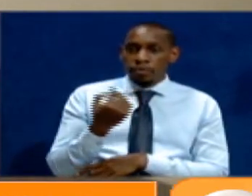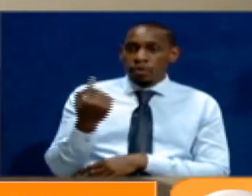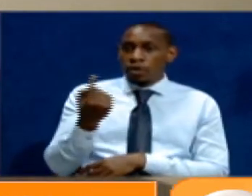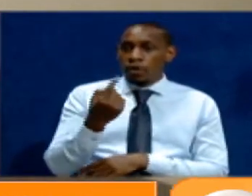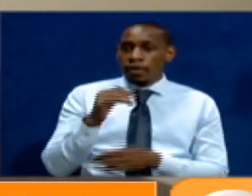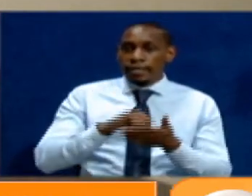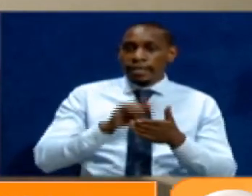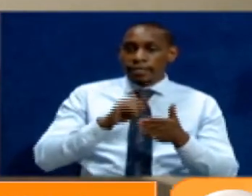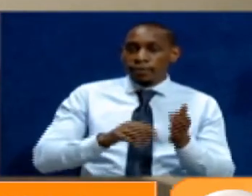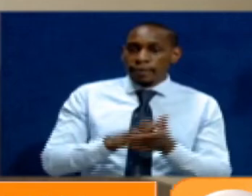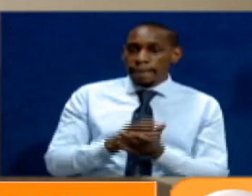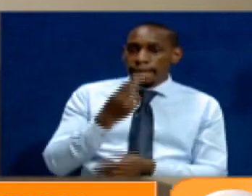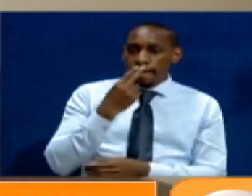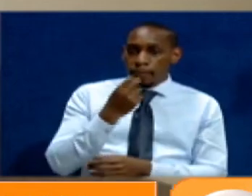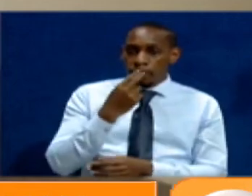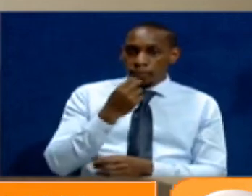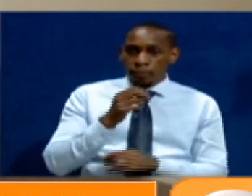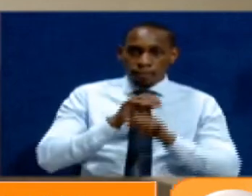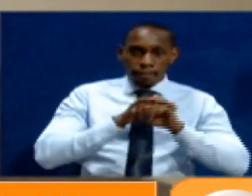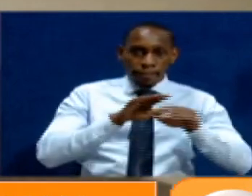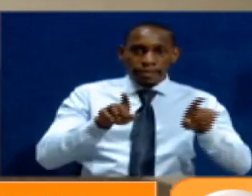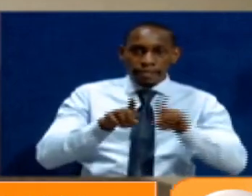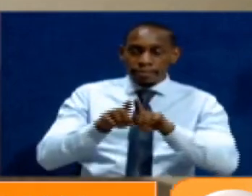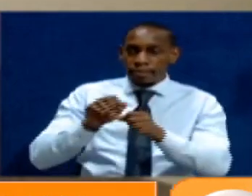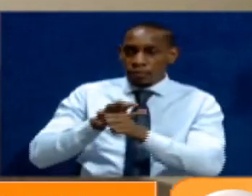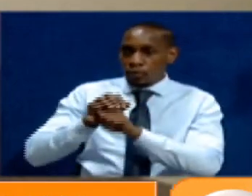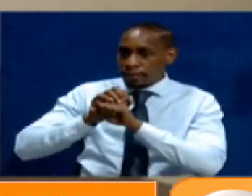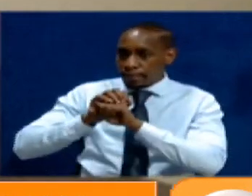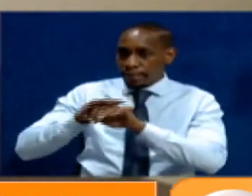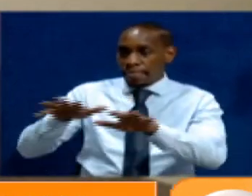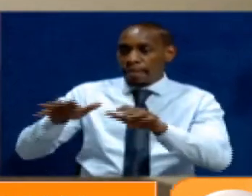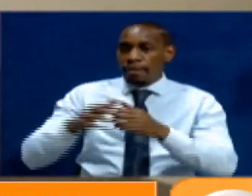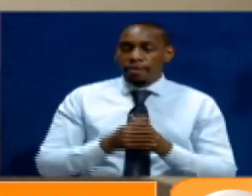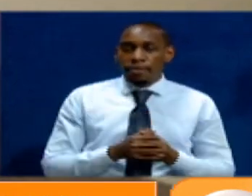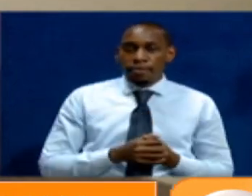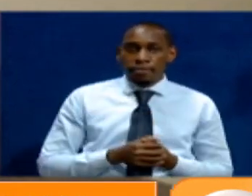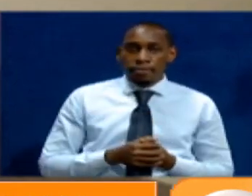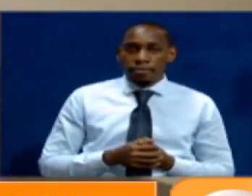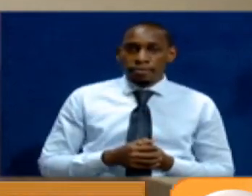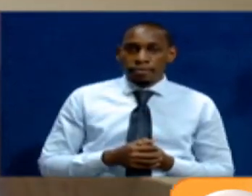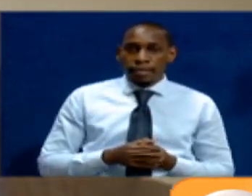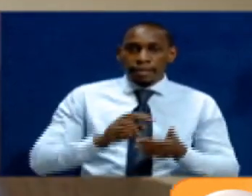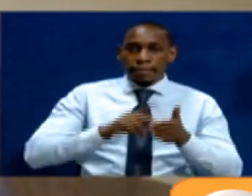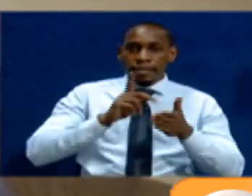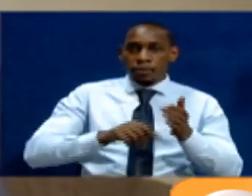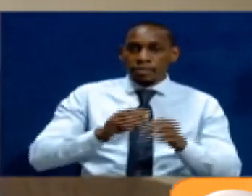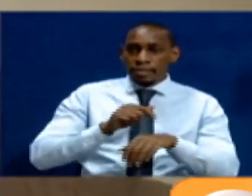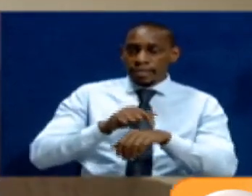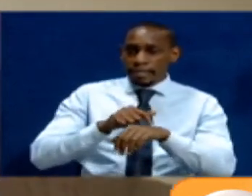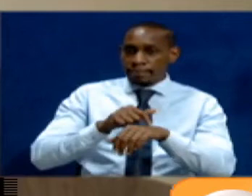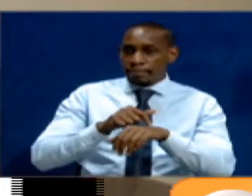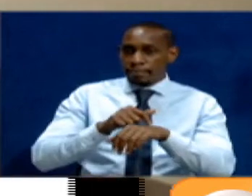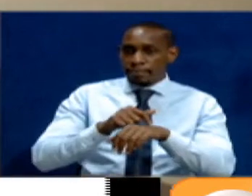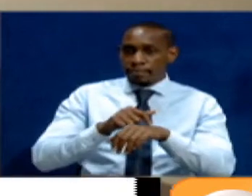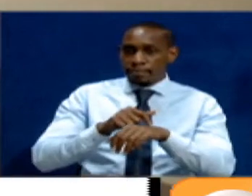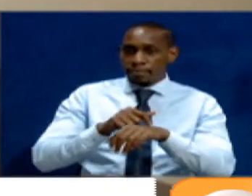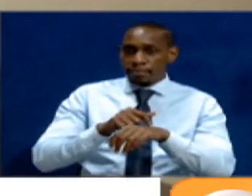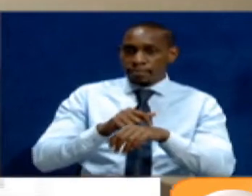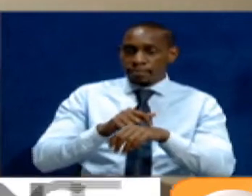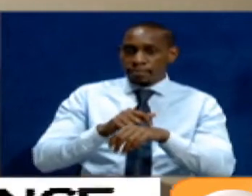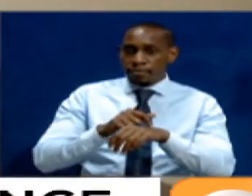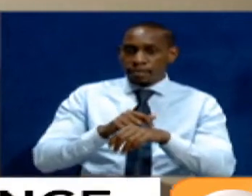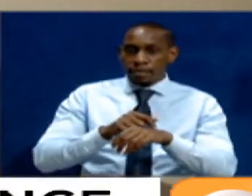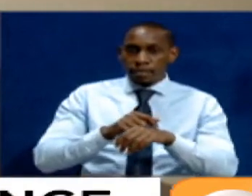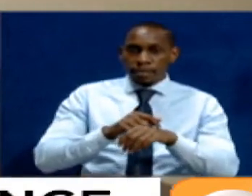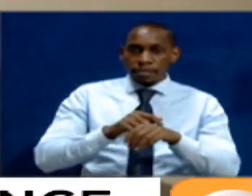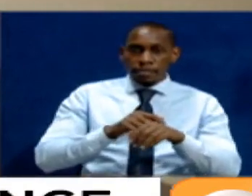except the way flu is transmitted is the same way coronavirus is transmitted. Therefore, when you institute precautions